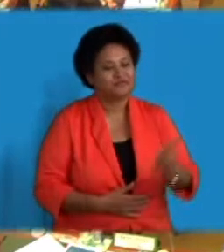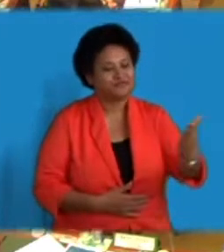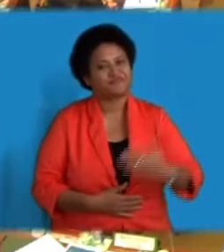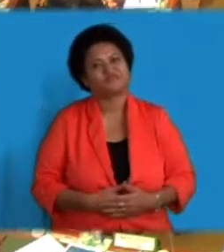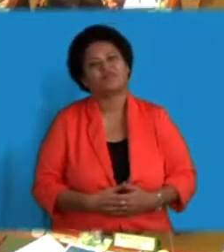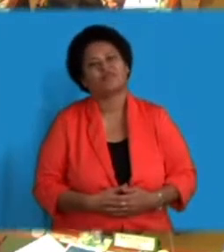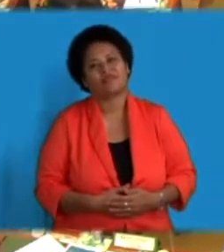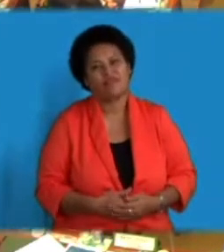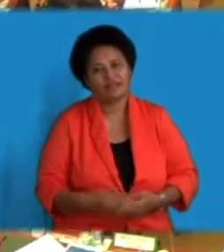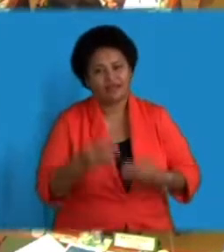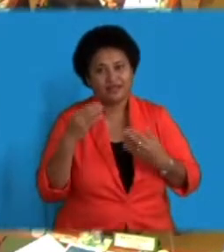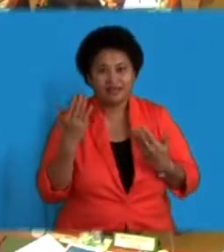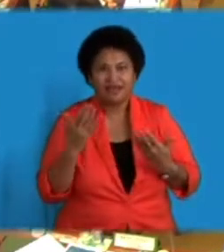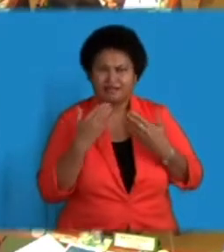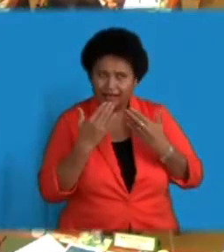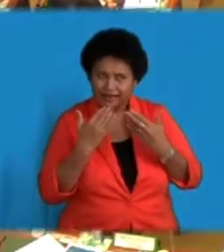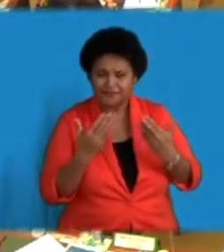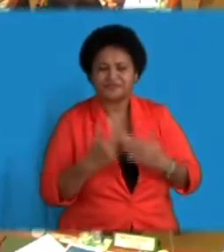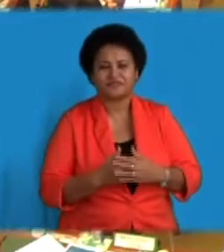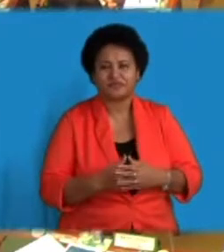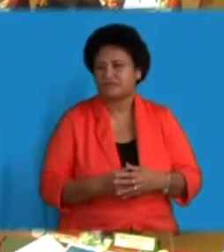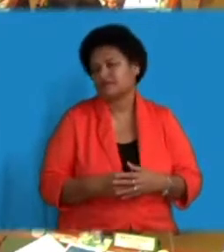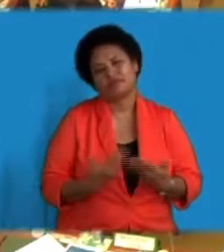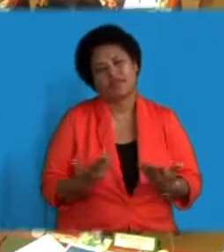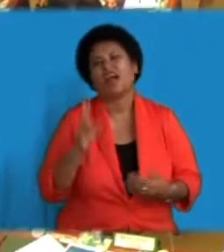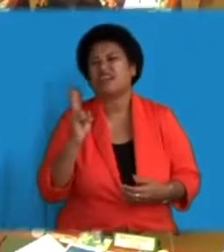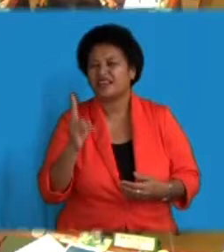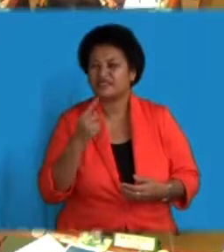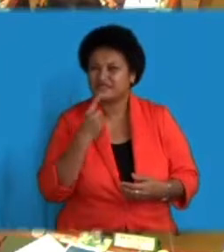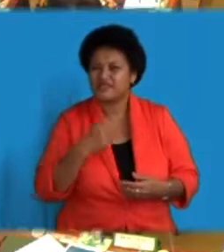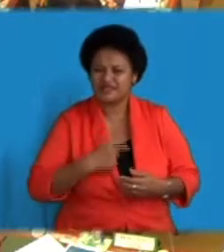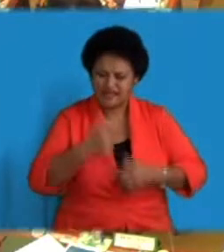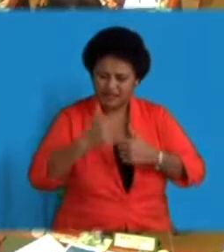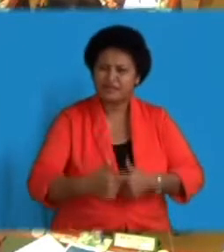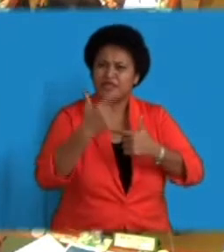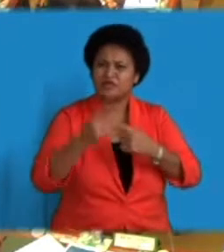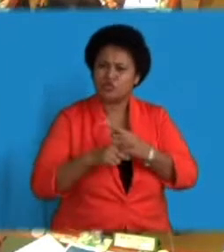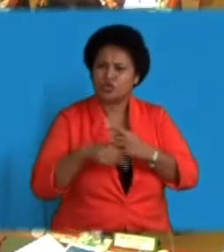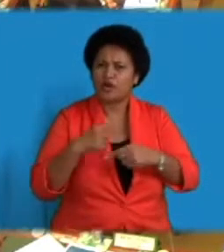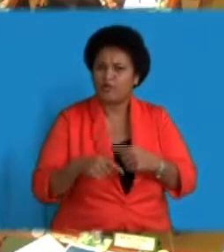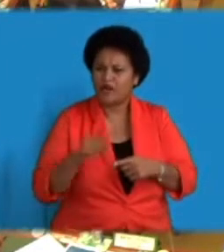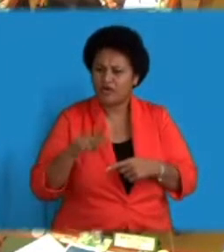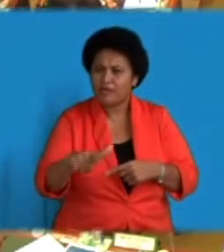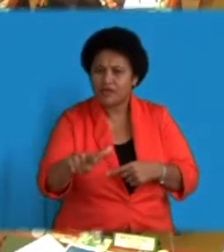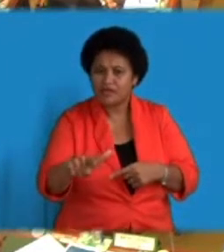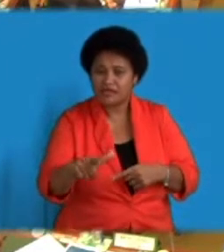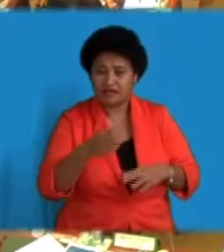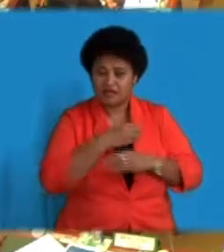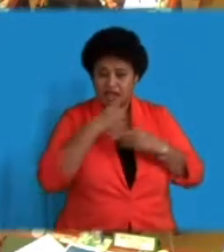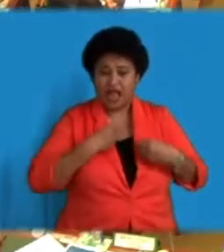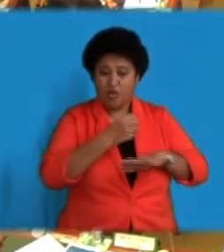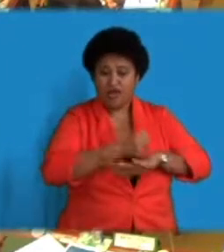Thank you, Madam Speaker. Madam Speaker, once again, very limited. Talking about Lambasa, here we have a government that wants to look at the interest of every